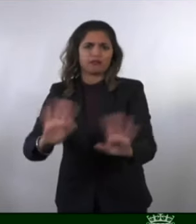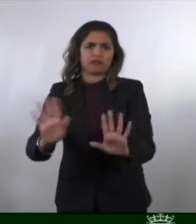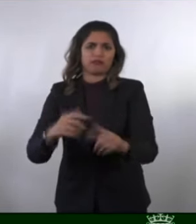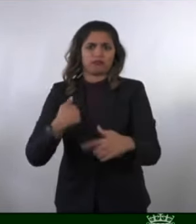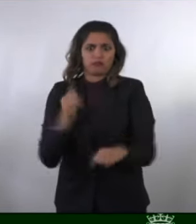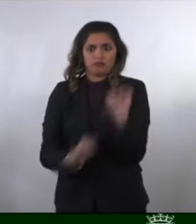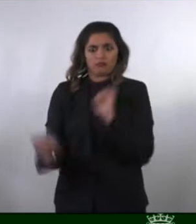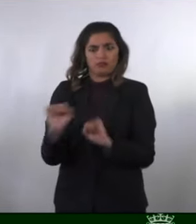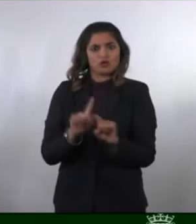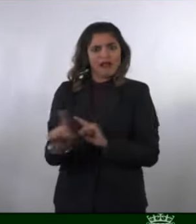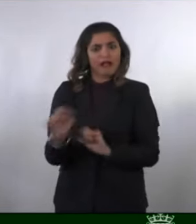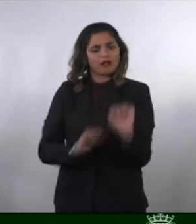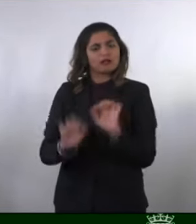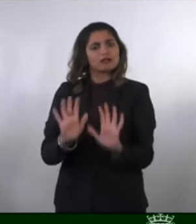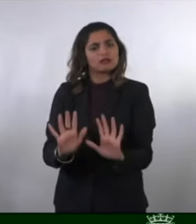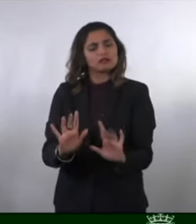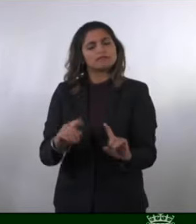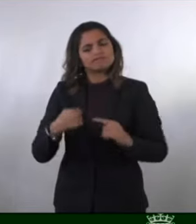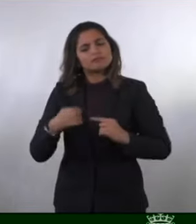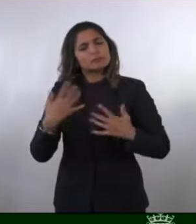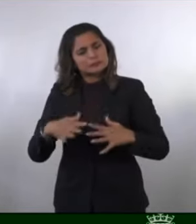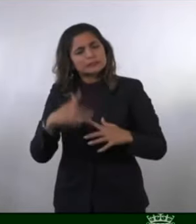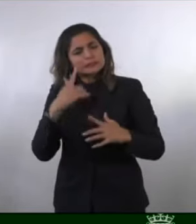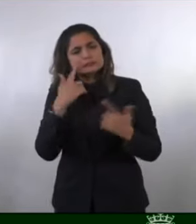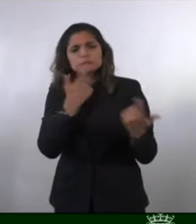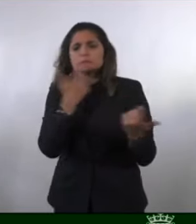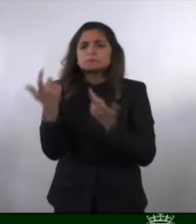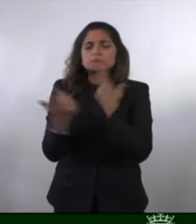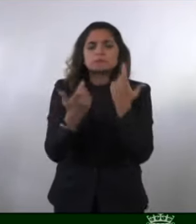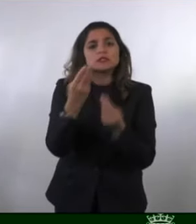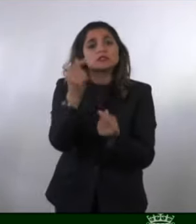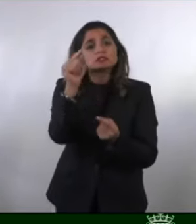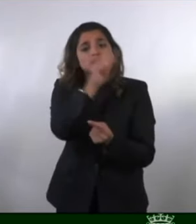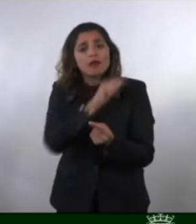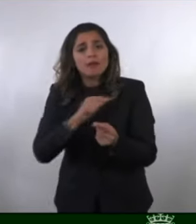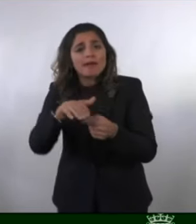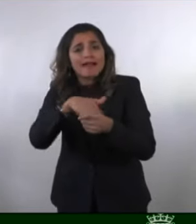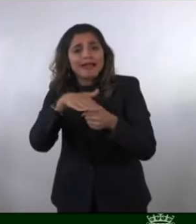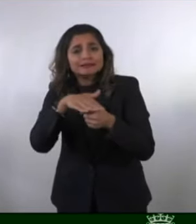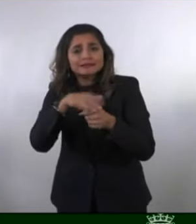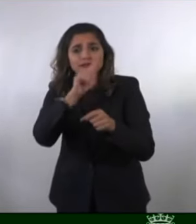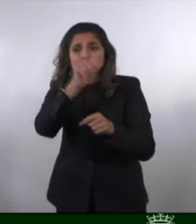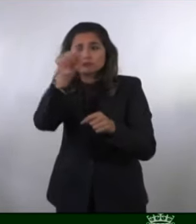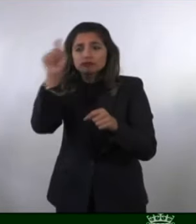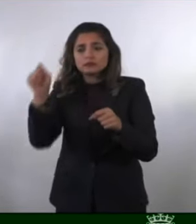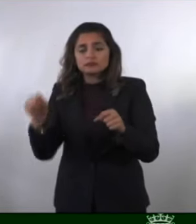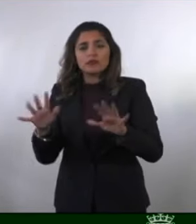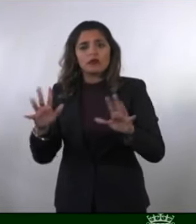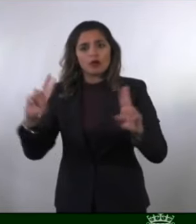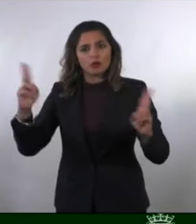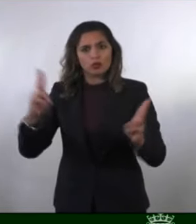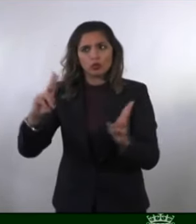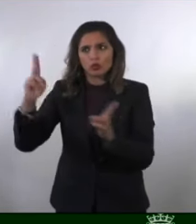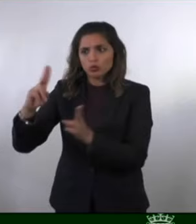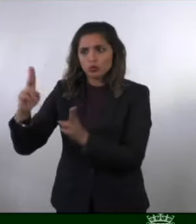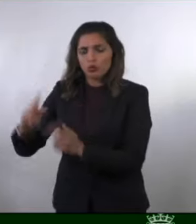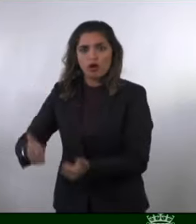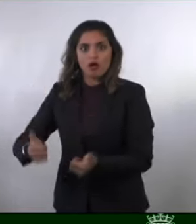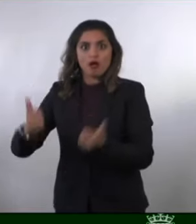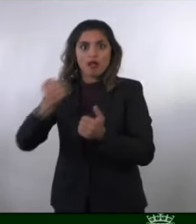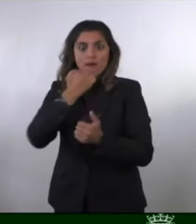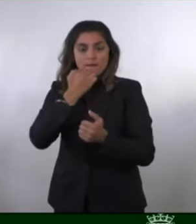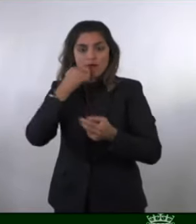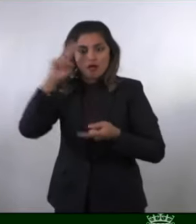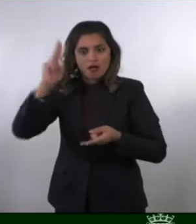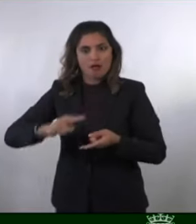set out, we have seen some areas of the country see the case rates come down, and now, thankfully, nationally we're seeing the case rates